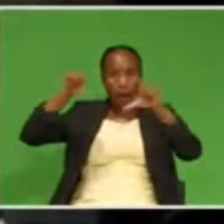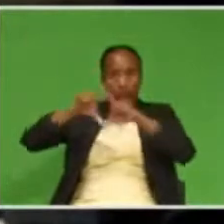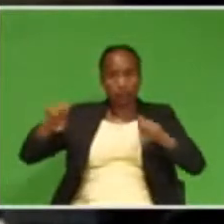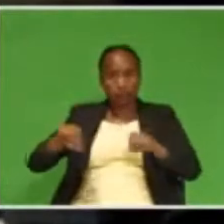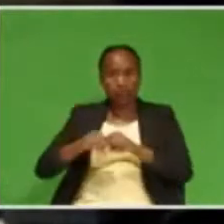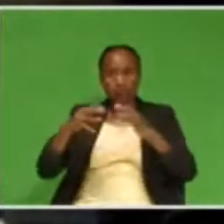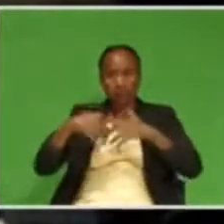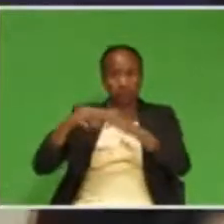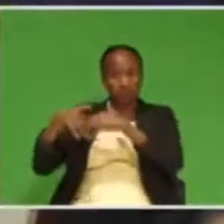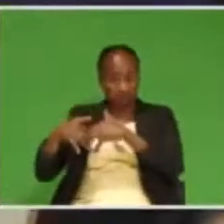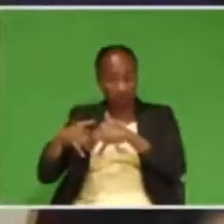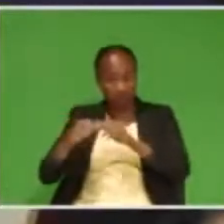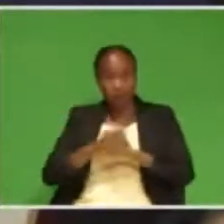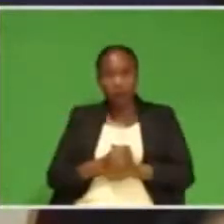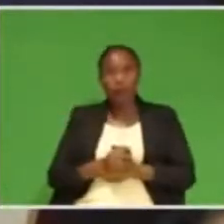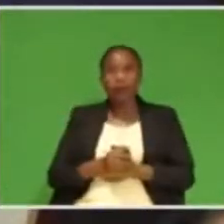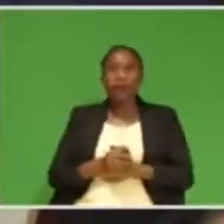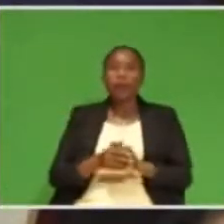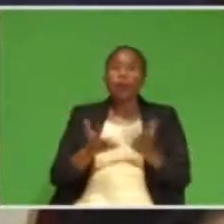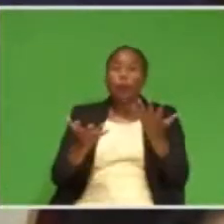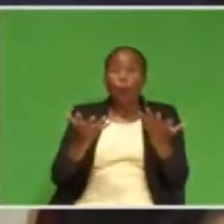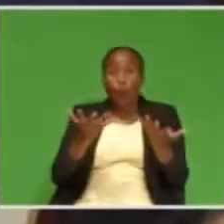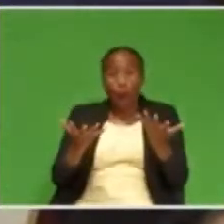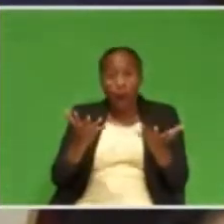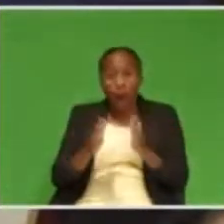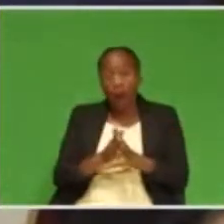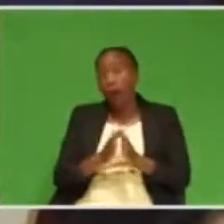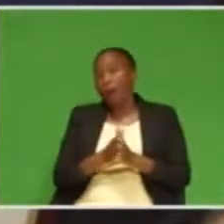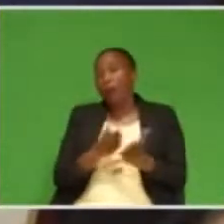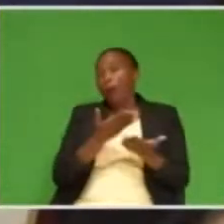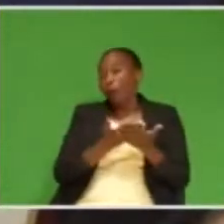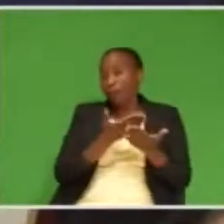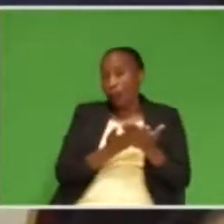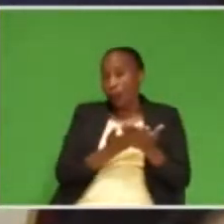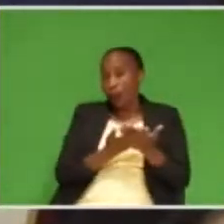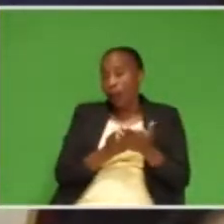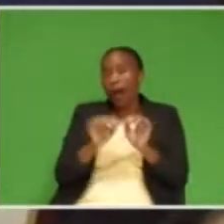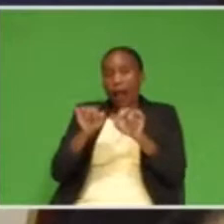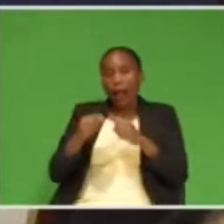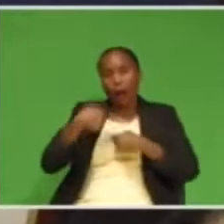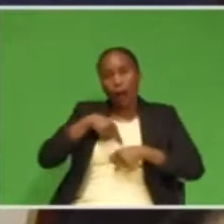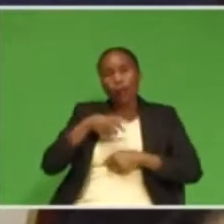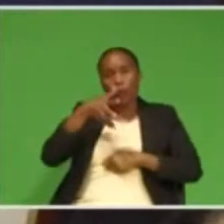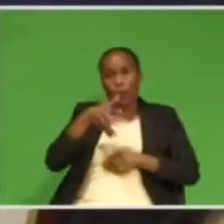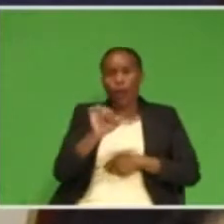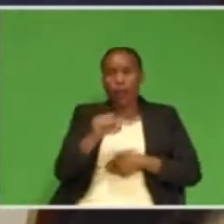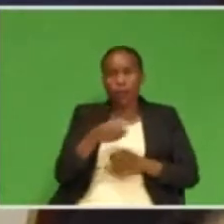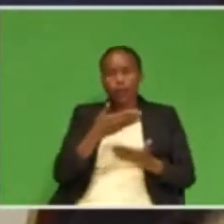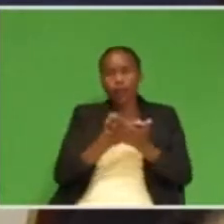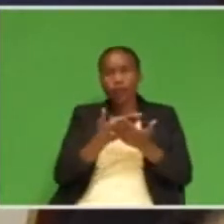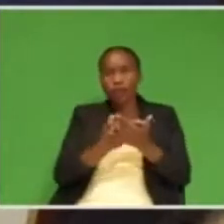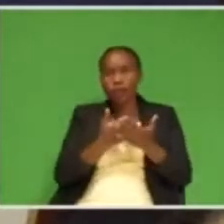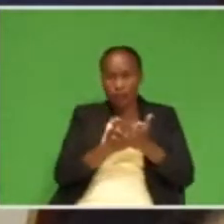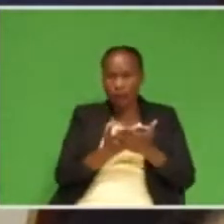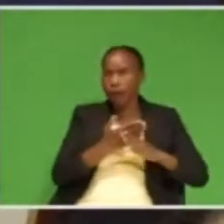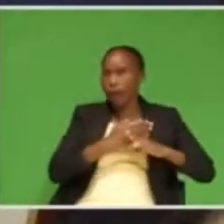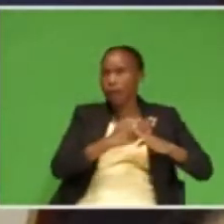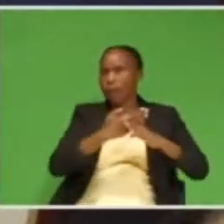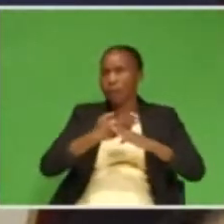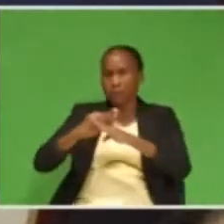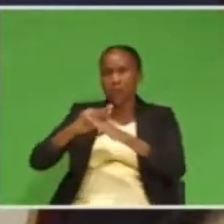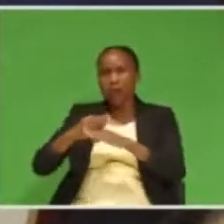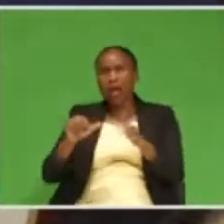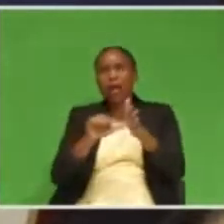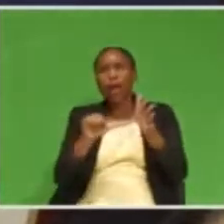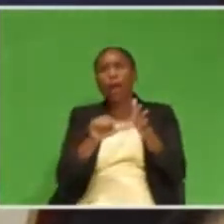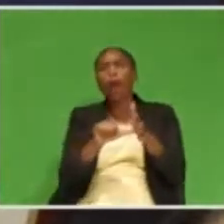Where technically possible, it will also enable us to exempt critical infrastructure such